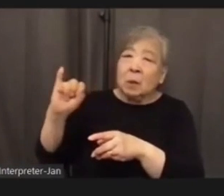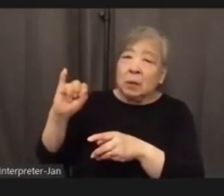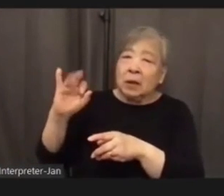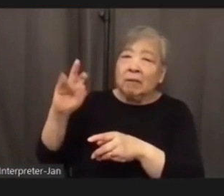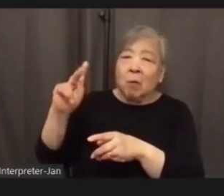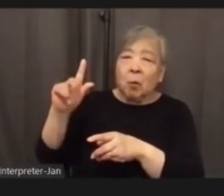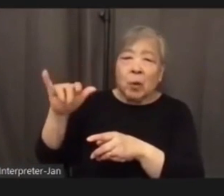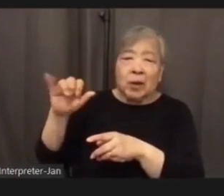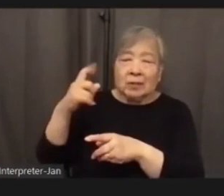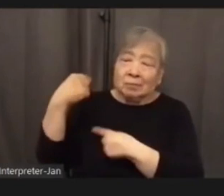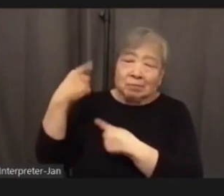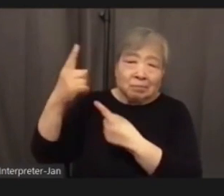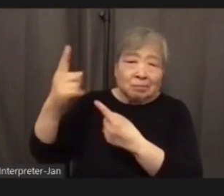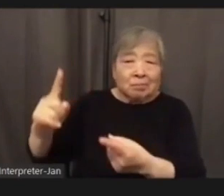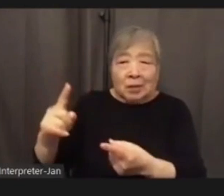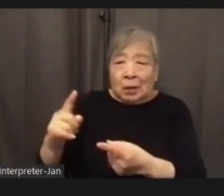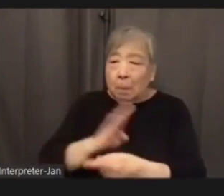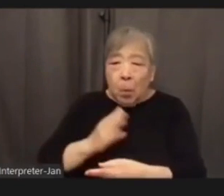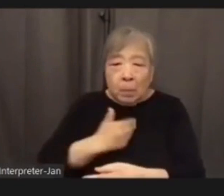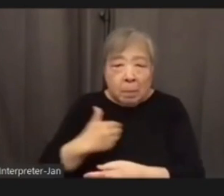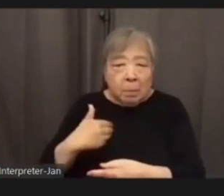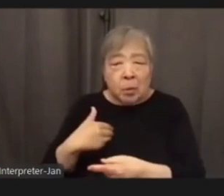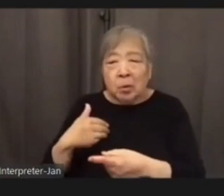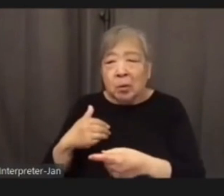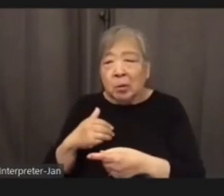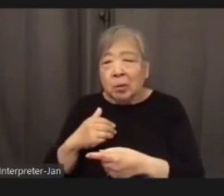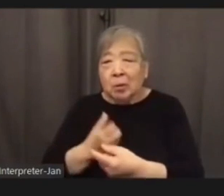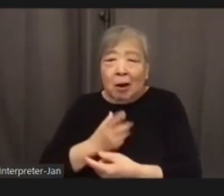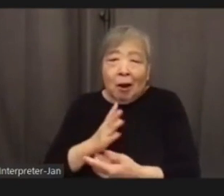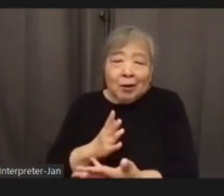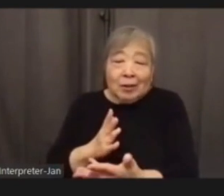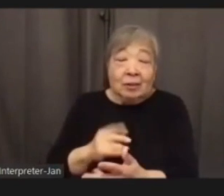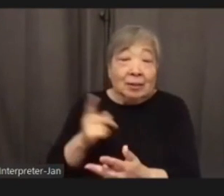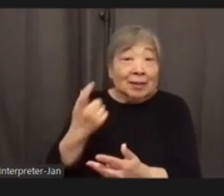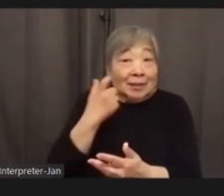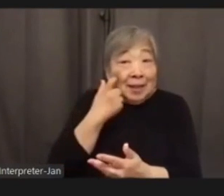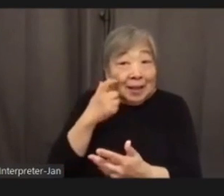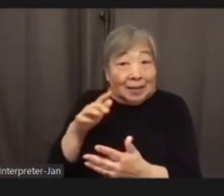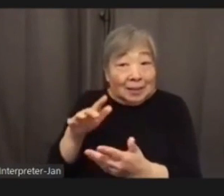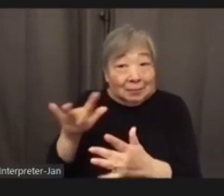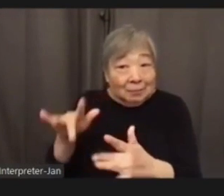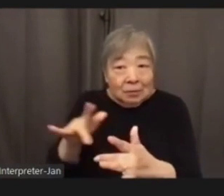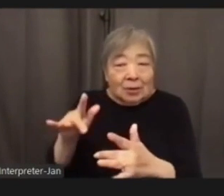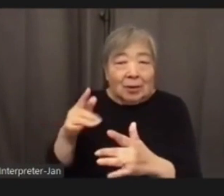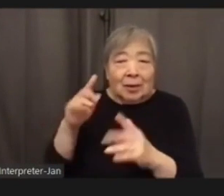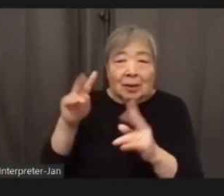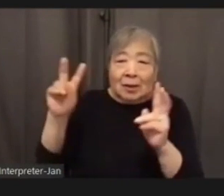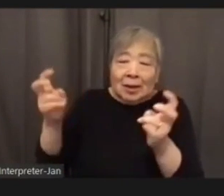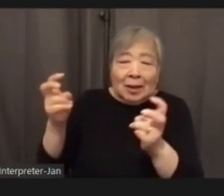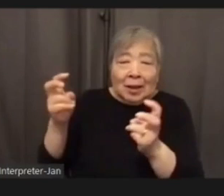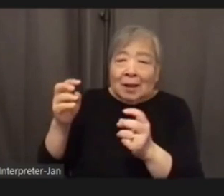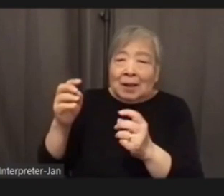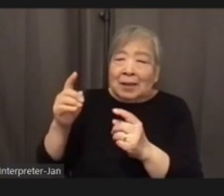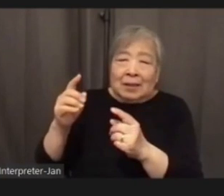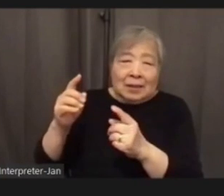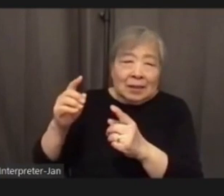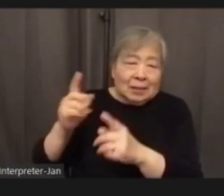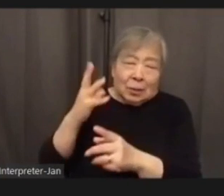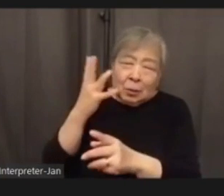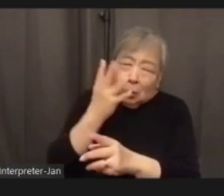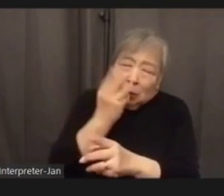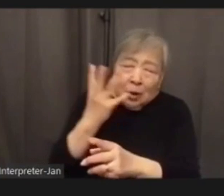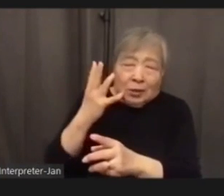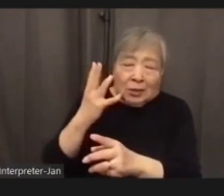some years now as a board member, as a recording artist, and his latest album just dropped. It's titled Puentes Sonoros. It's